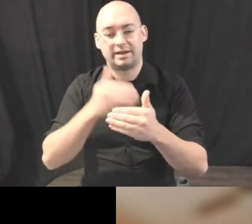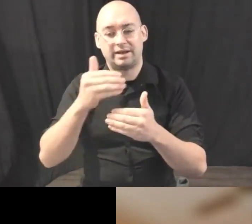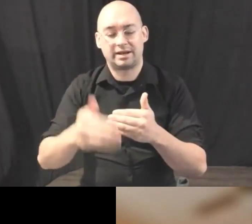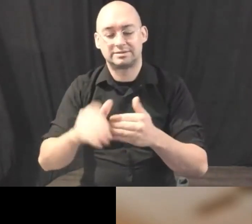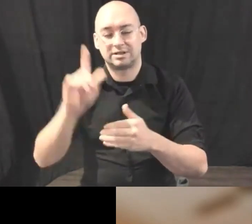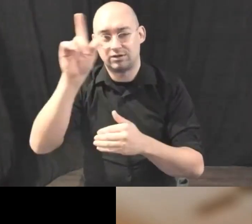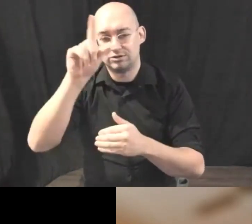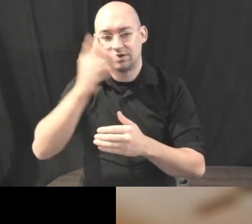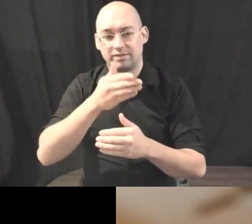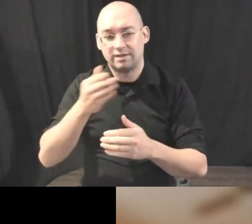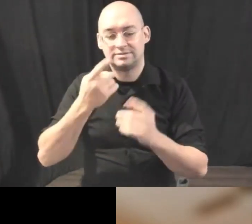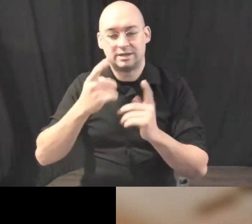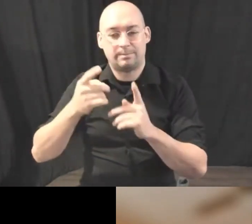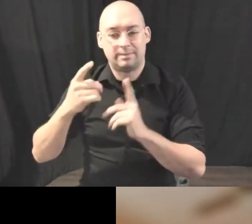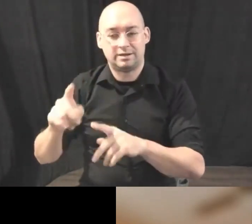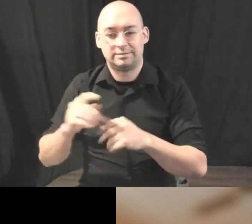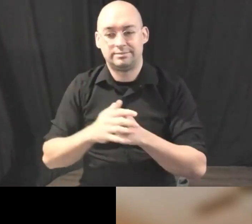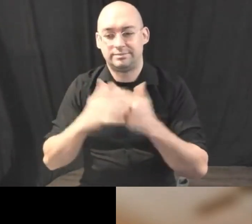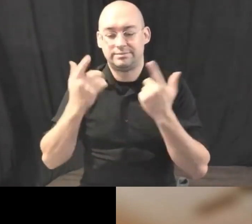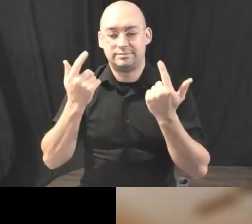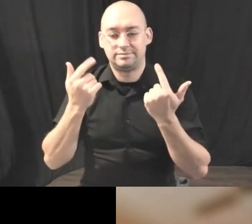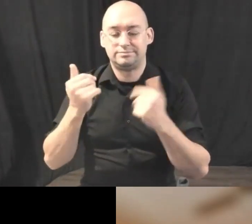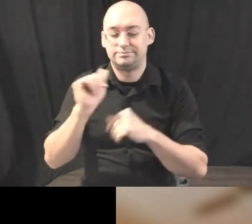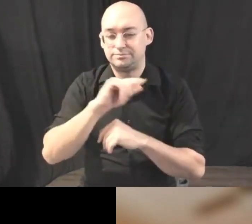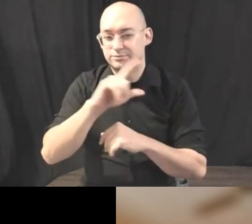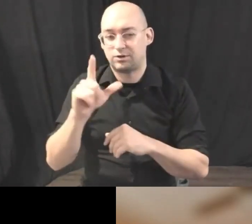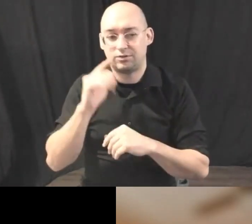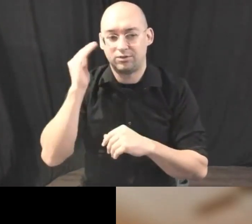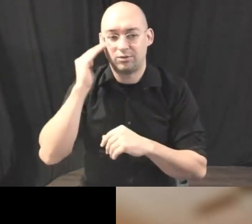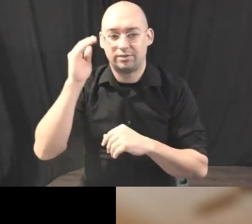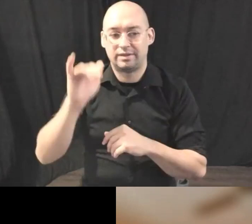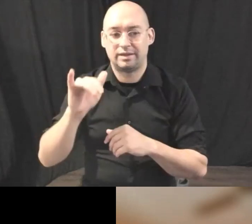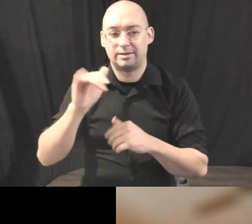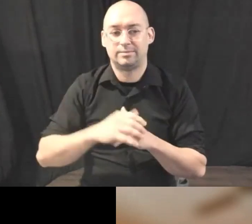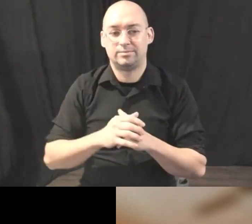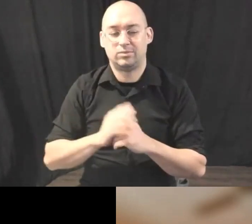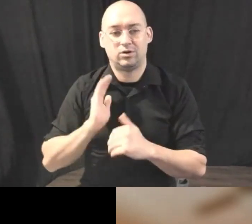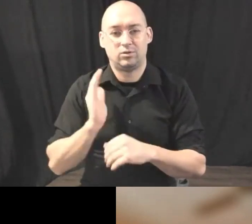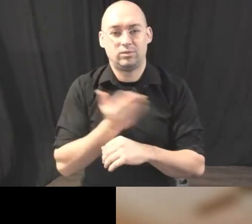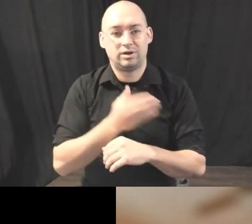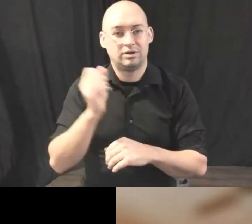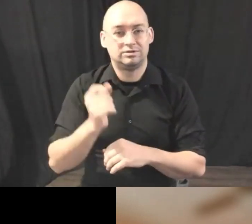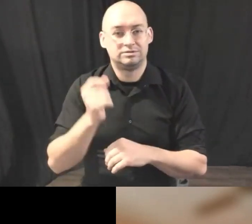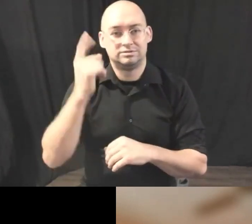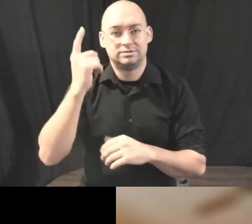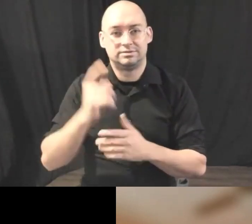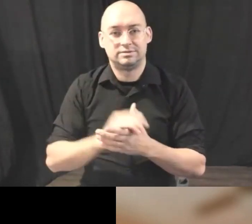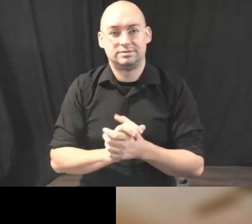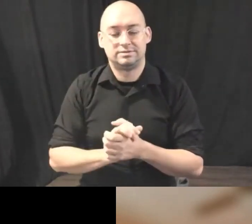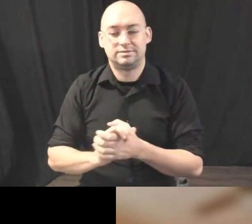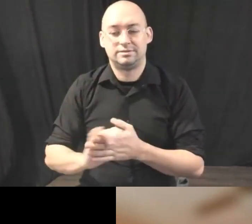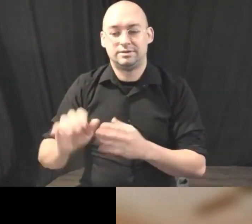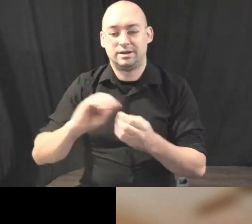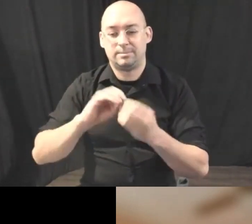There is none. And we all know that. We realize, number one, that unless